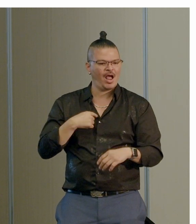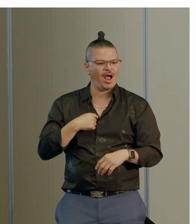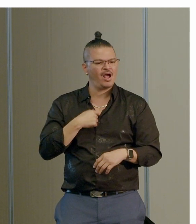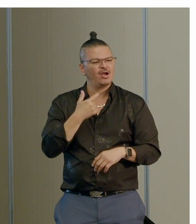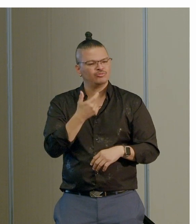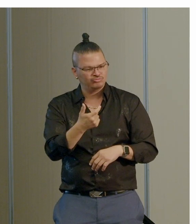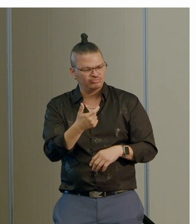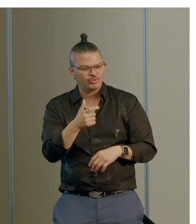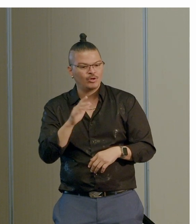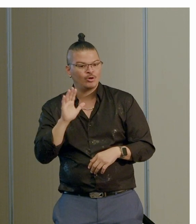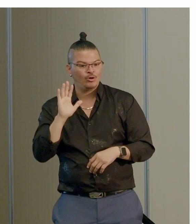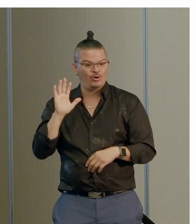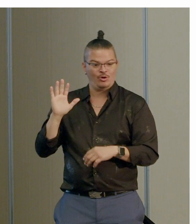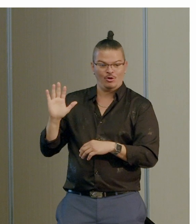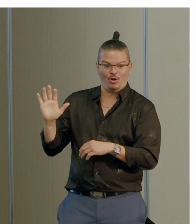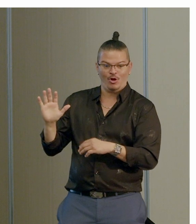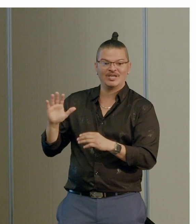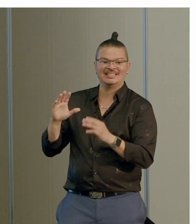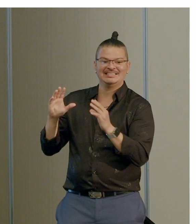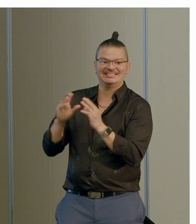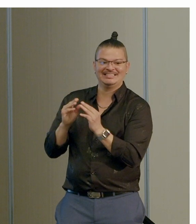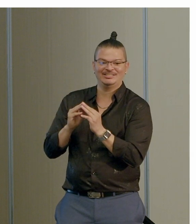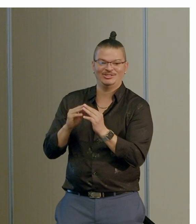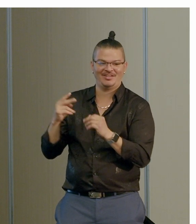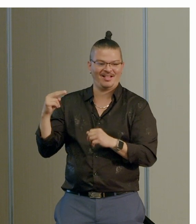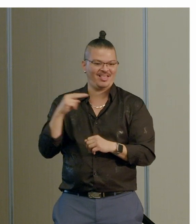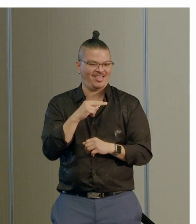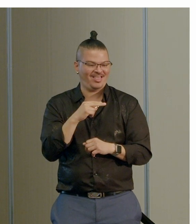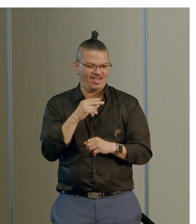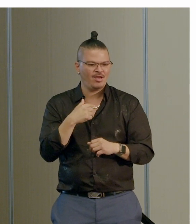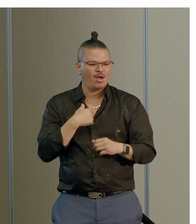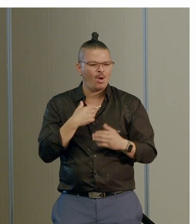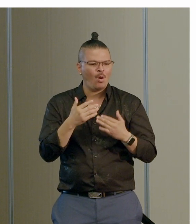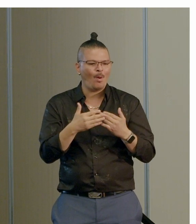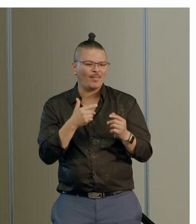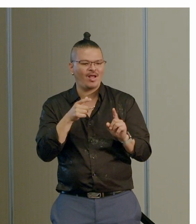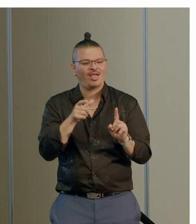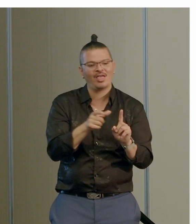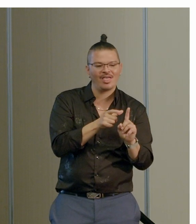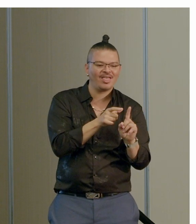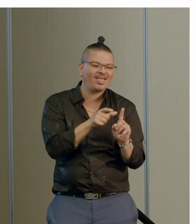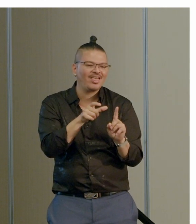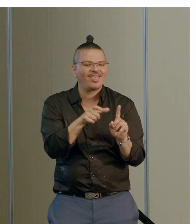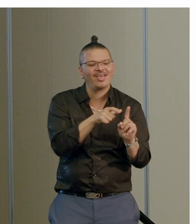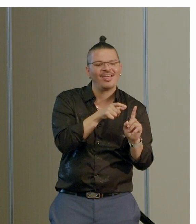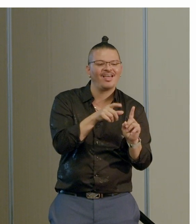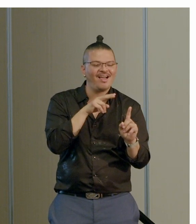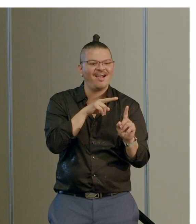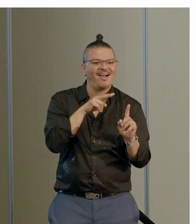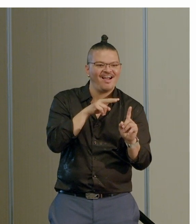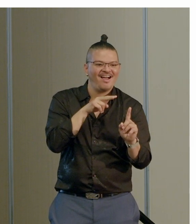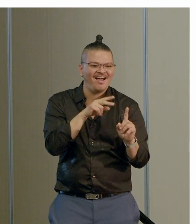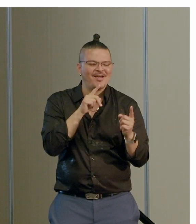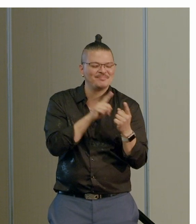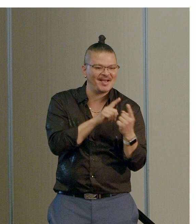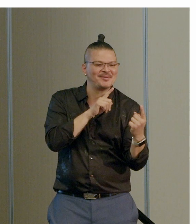then I wasn't really stalking her, but I kept running into her. It worked out really well.